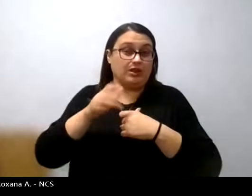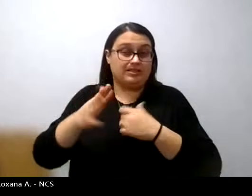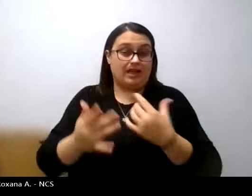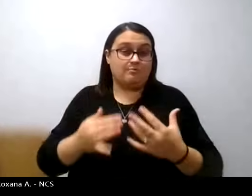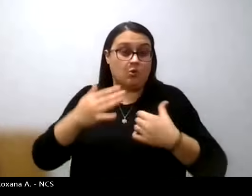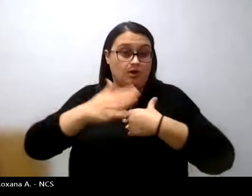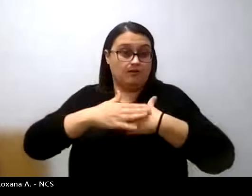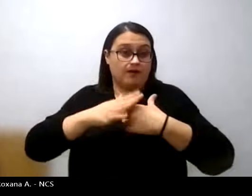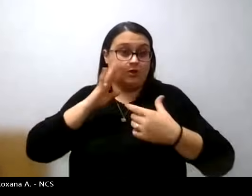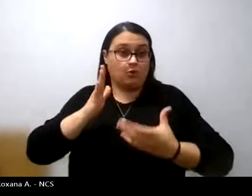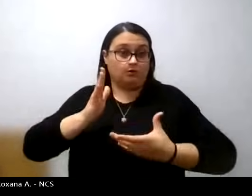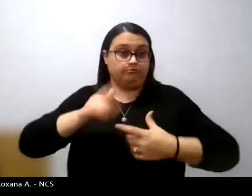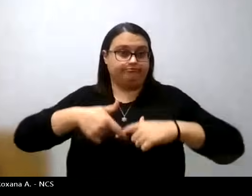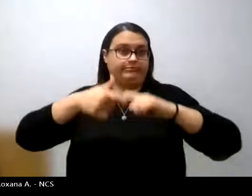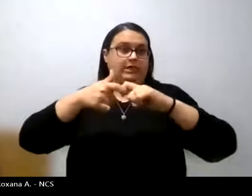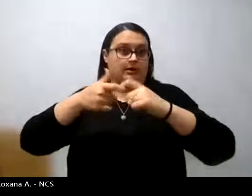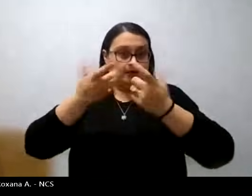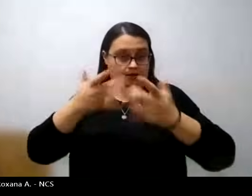lifted?